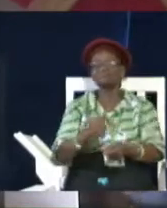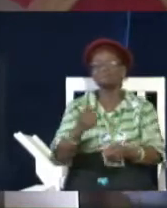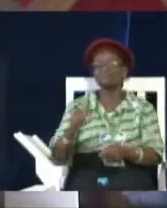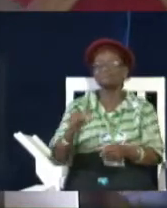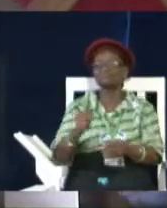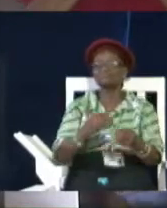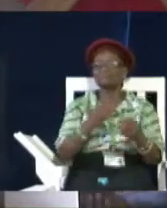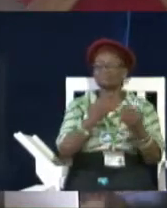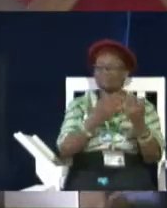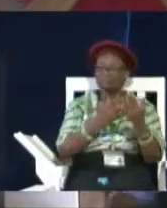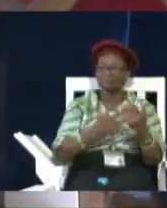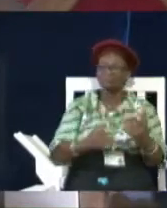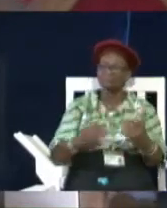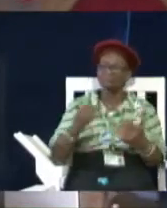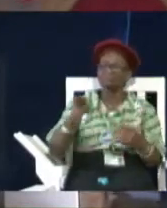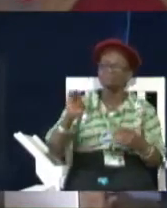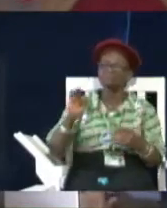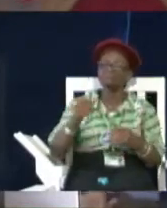of others to joy.